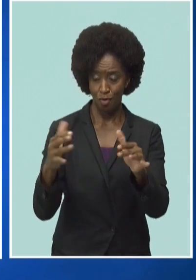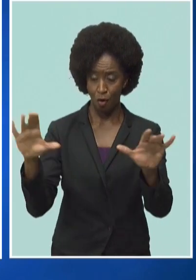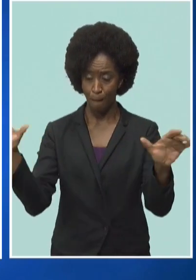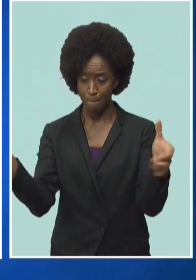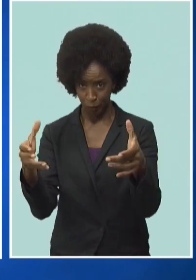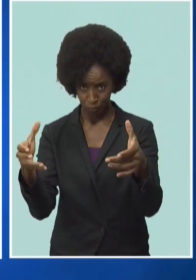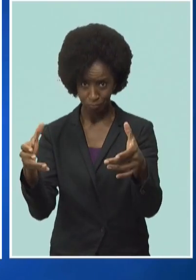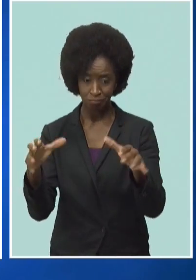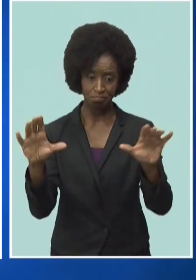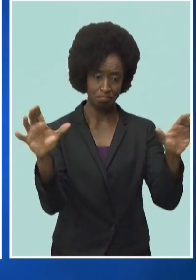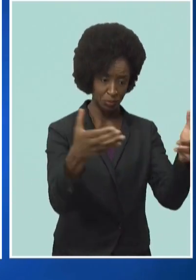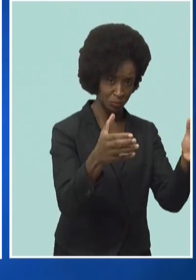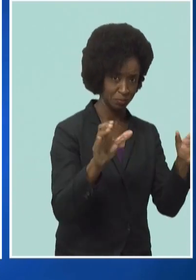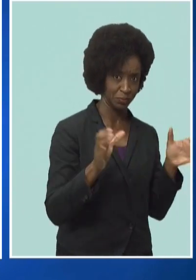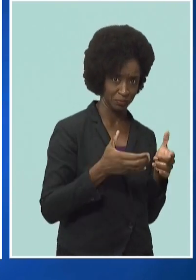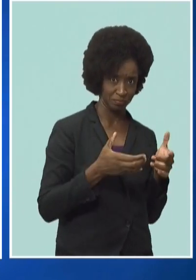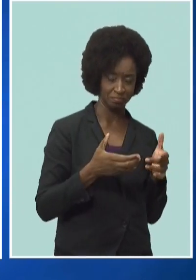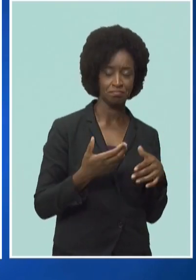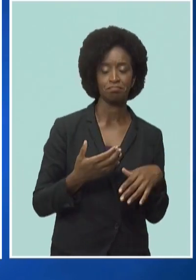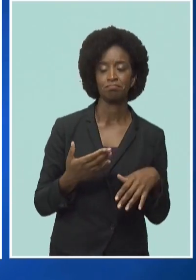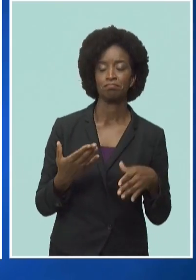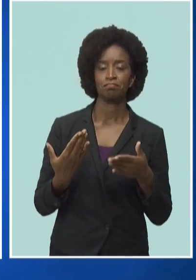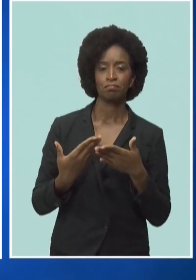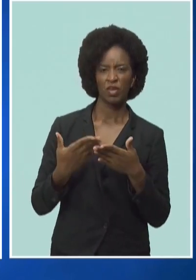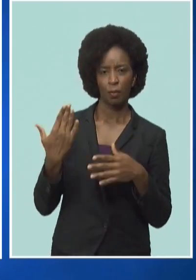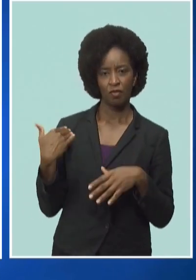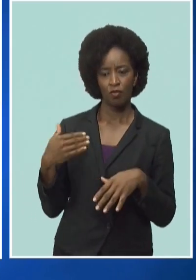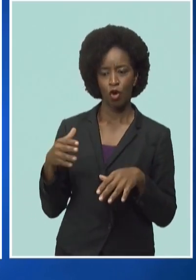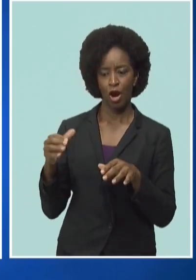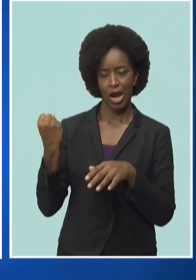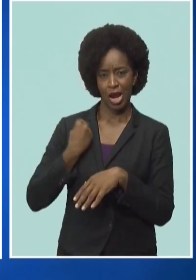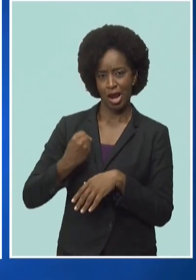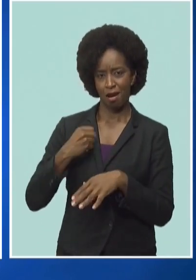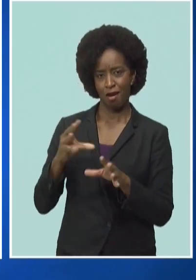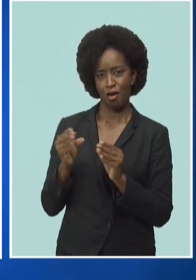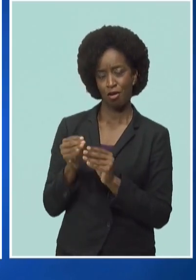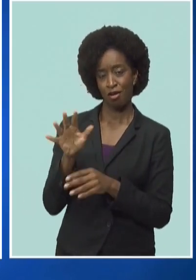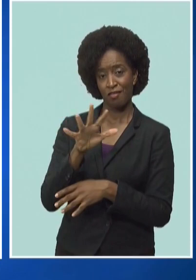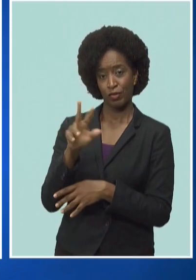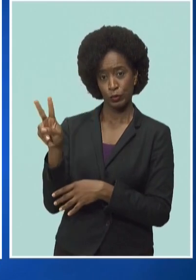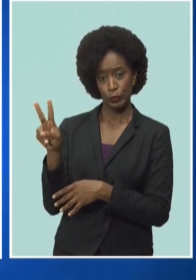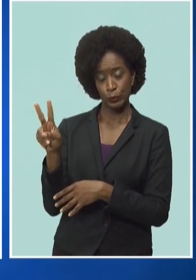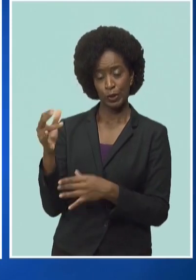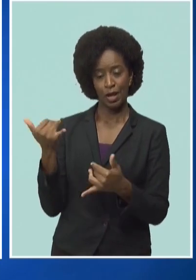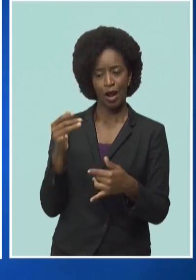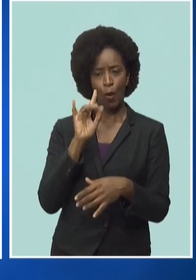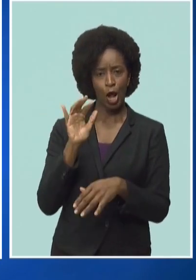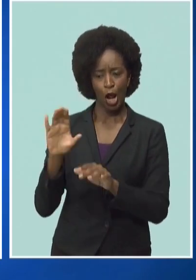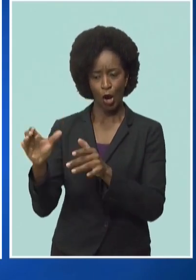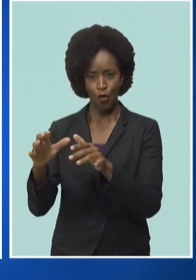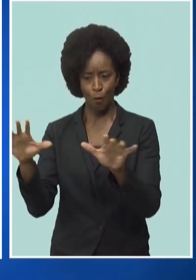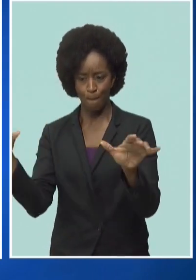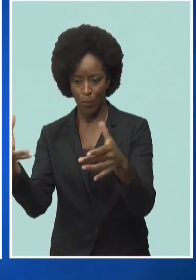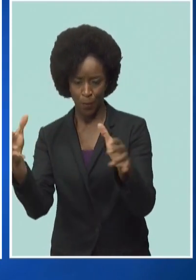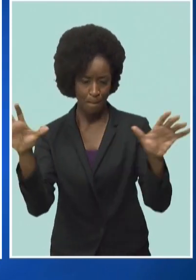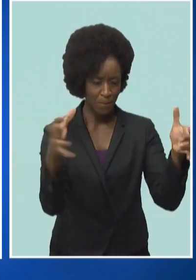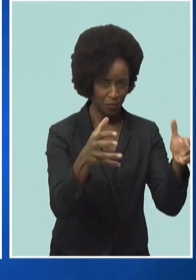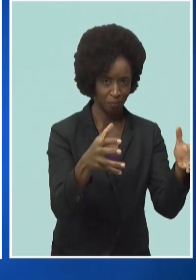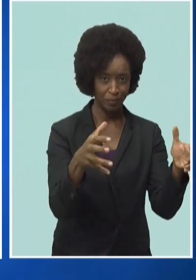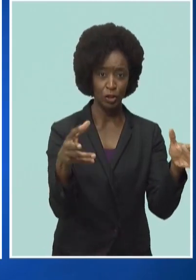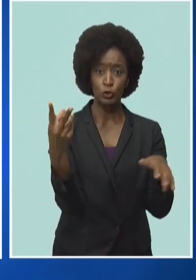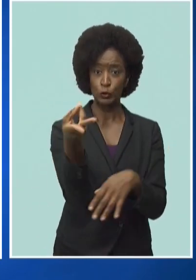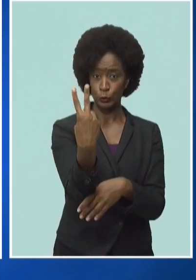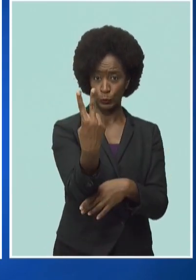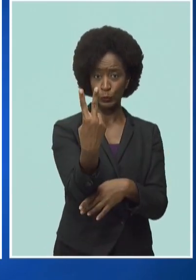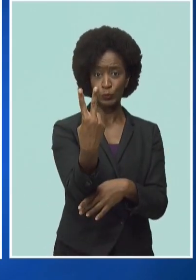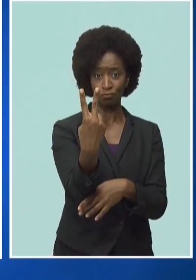to 52 gangs, they actually can see the consolidation into two gangs, which makes them more powerful, but also makes the